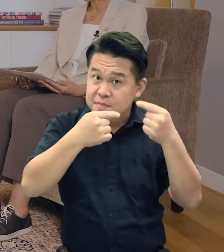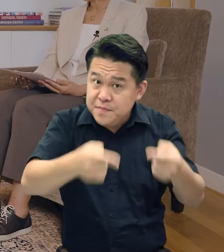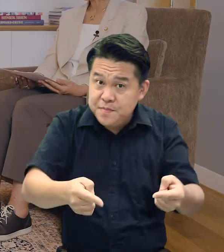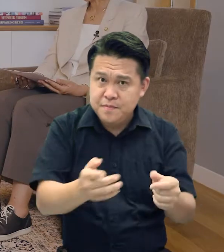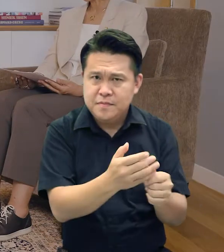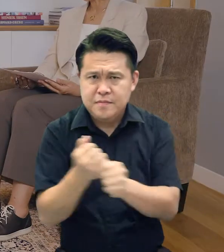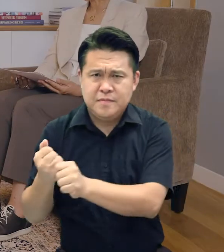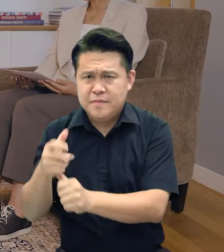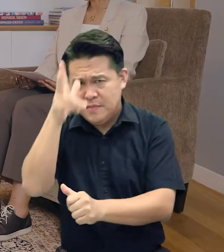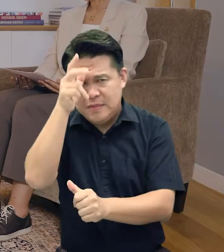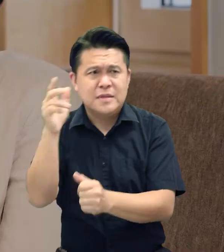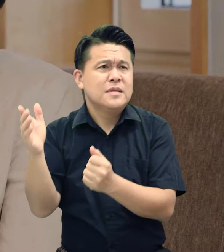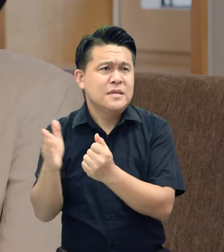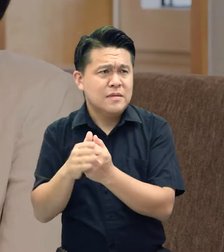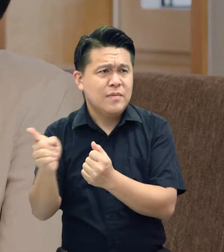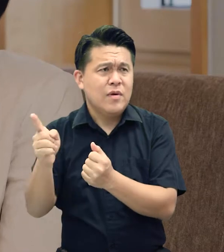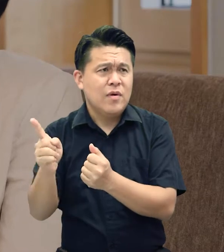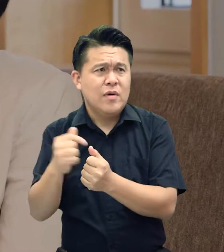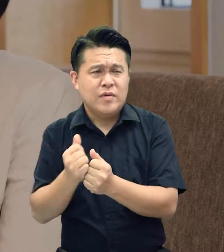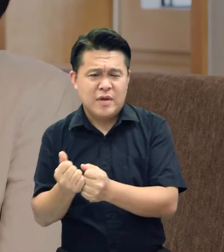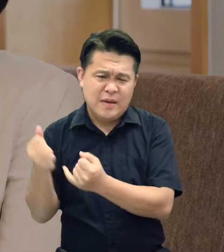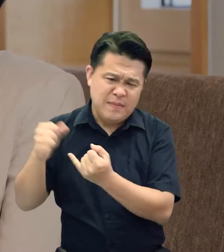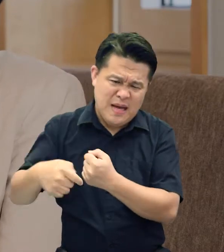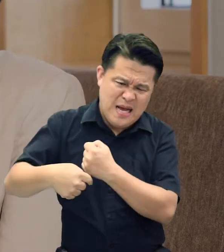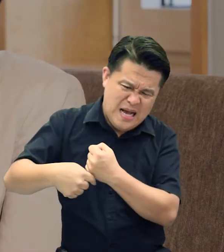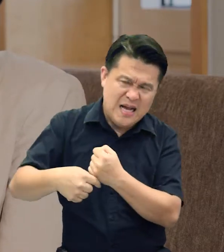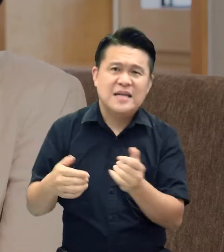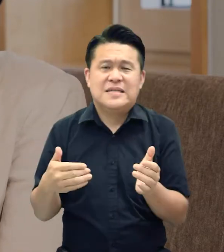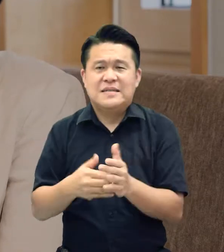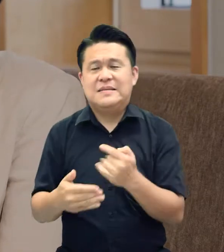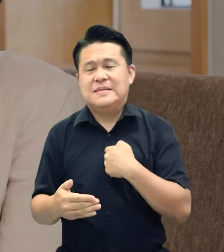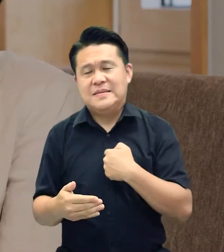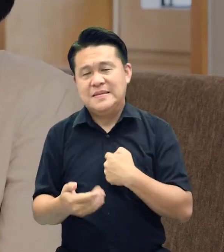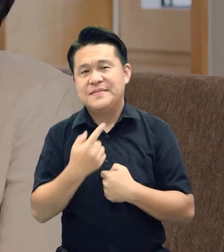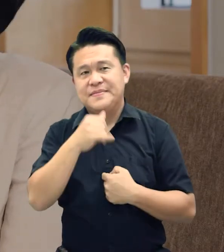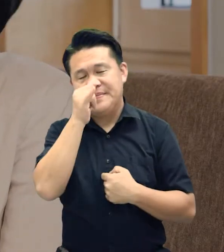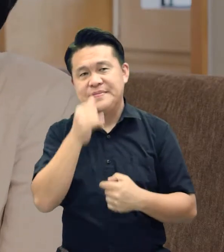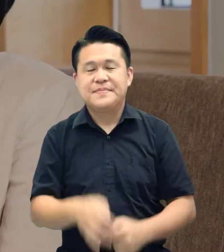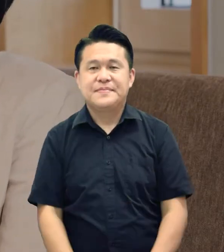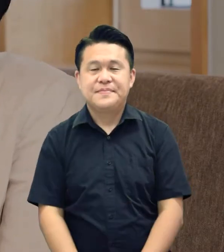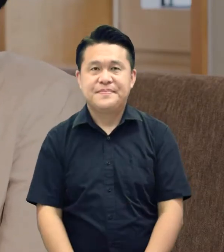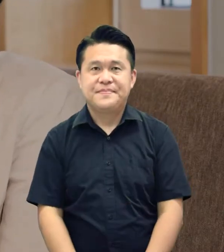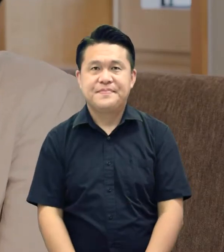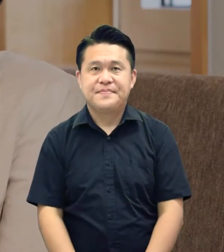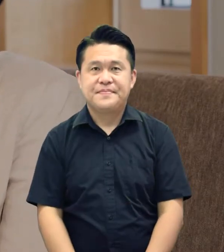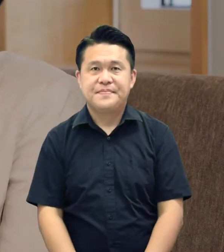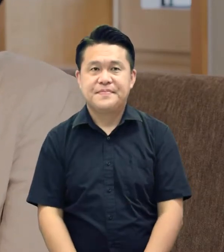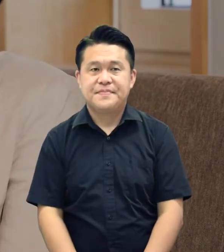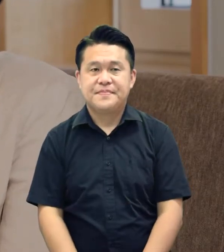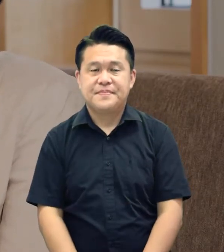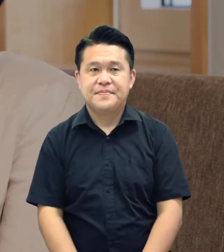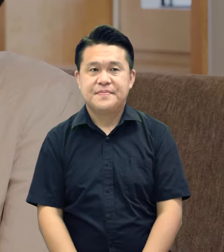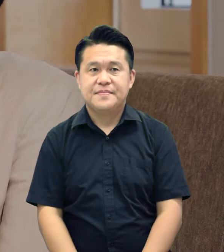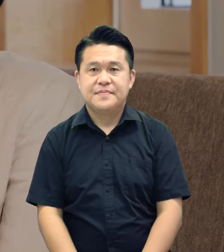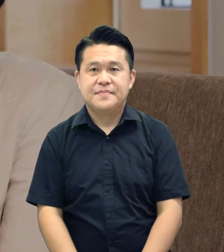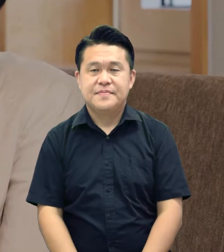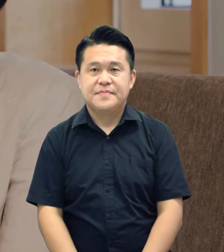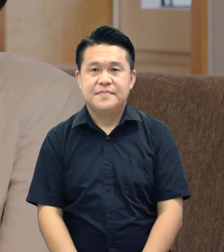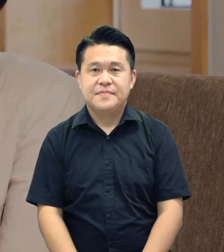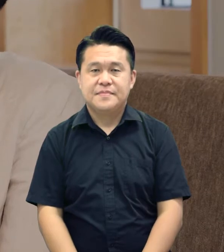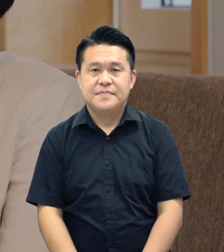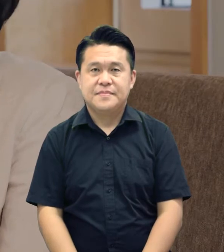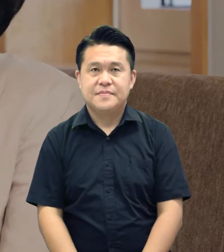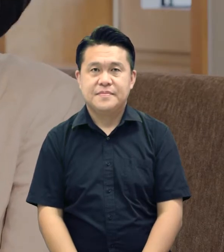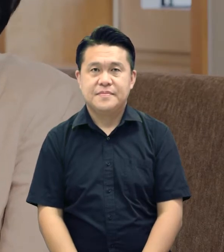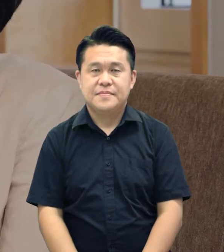the 80s, I was arrested for participating in the labor movement. And I was